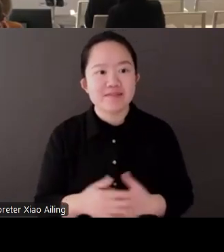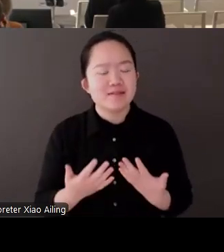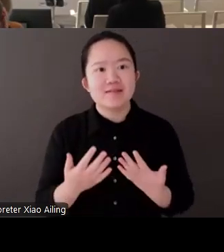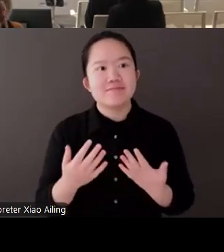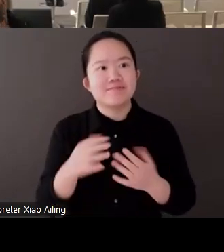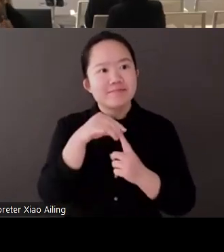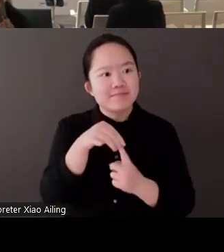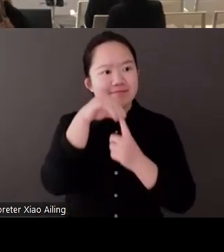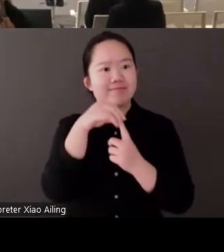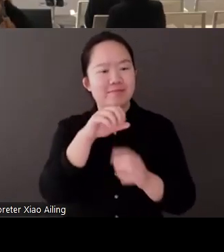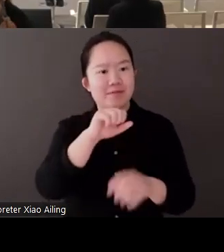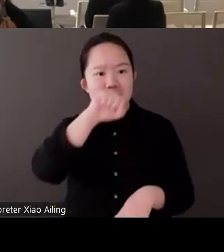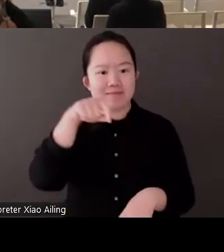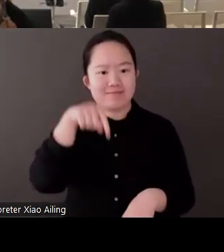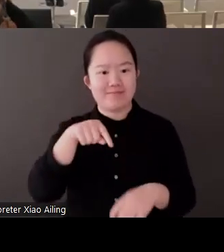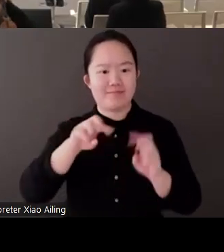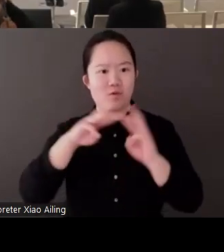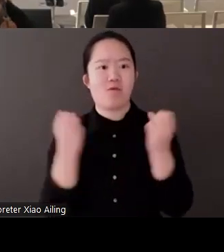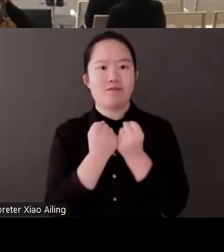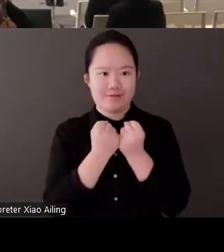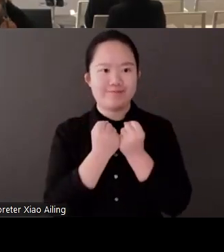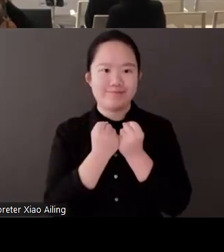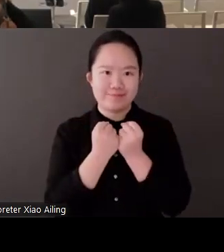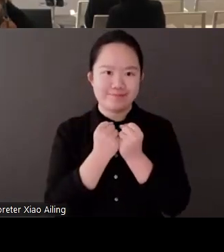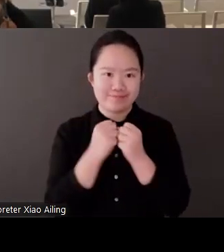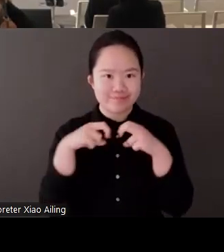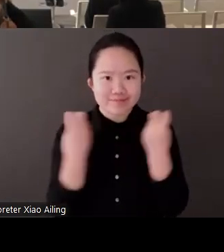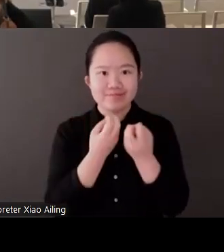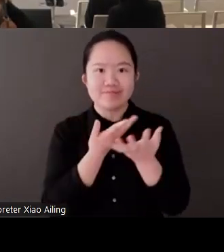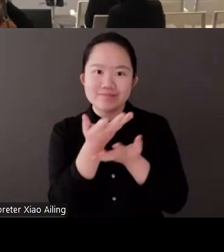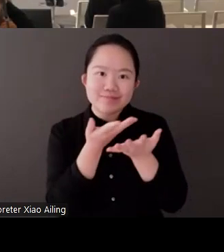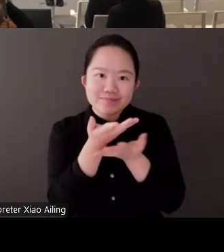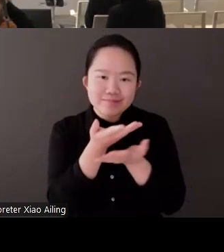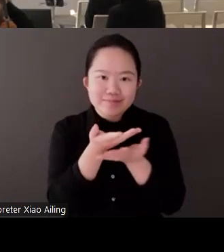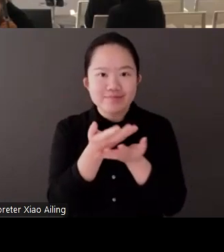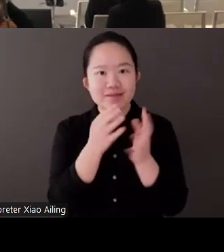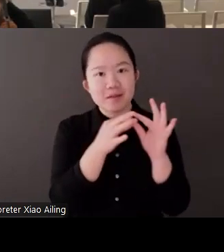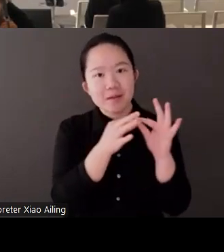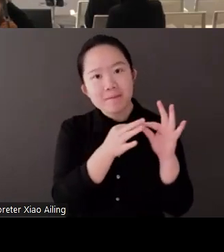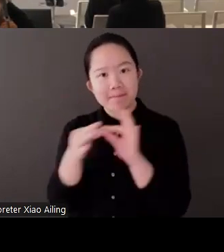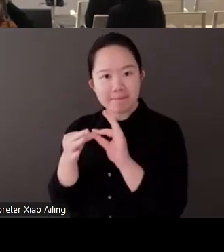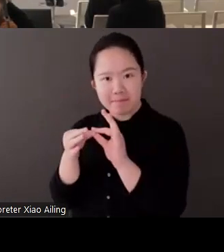workshops discussing the interpretation of standards and how to, for example, how to